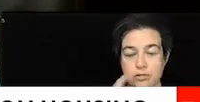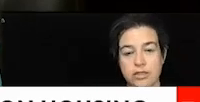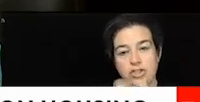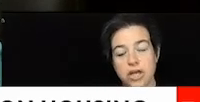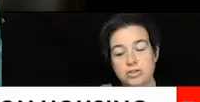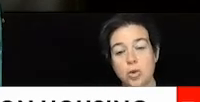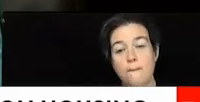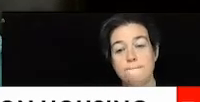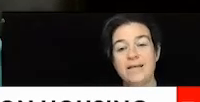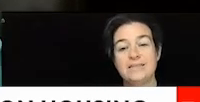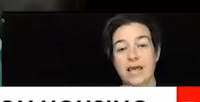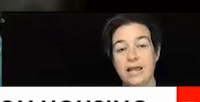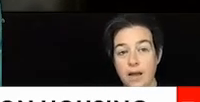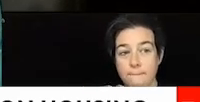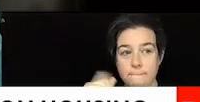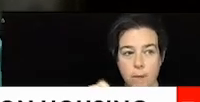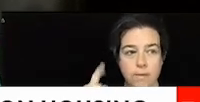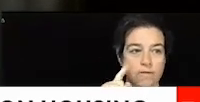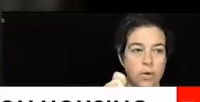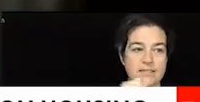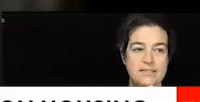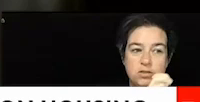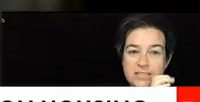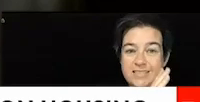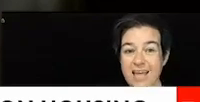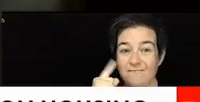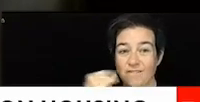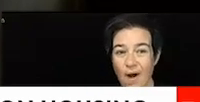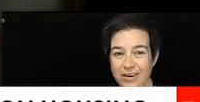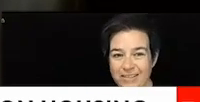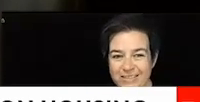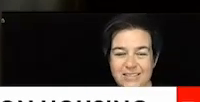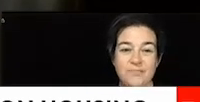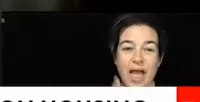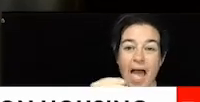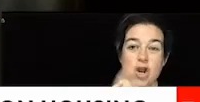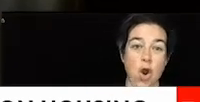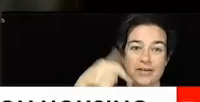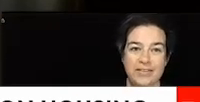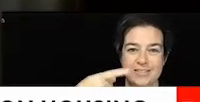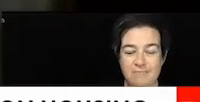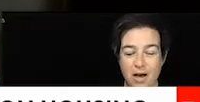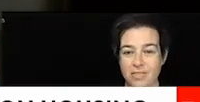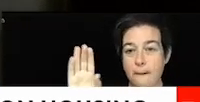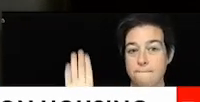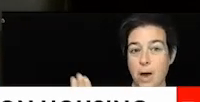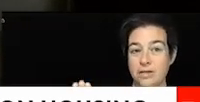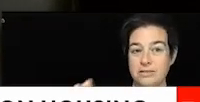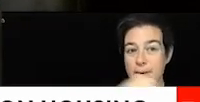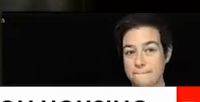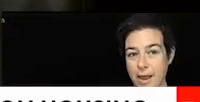for seniors and artists. And earlier this month, Boston Mayor Michelle Wu announced a